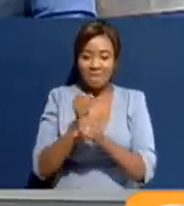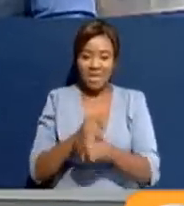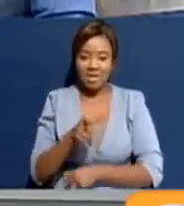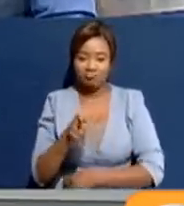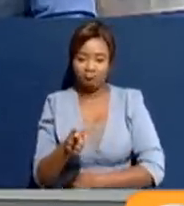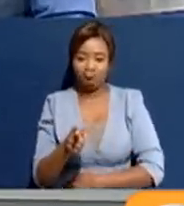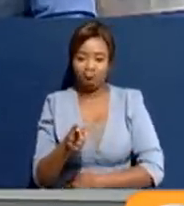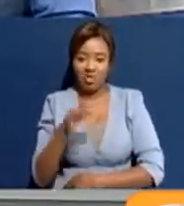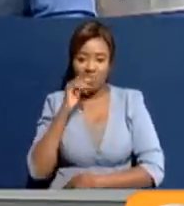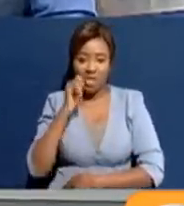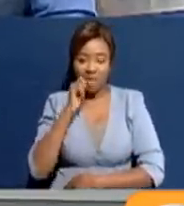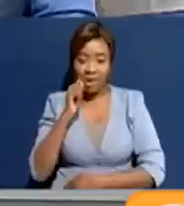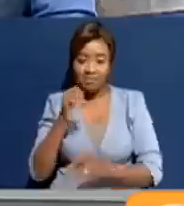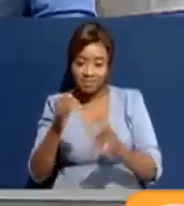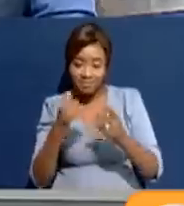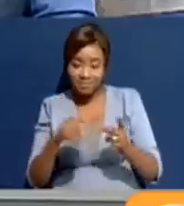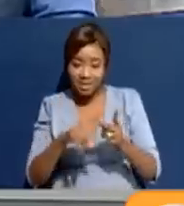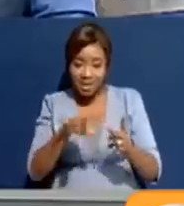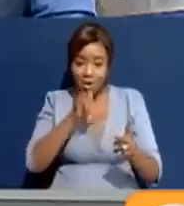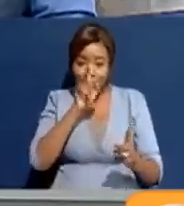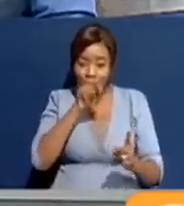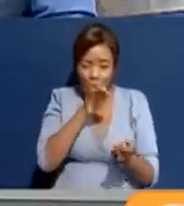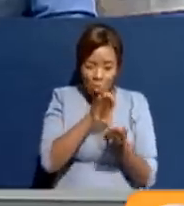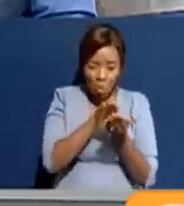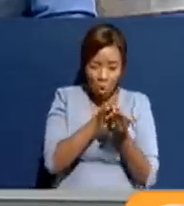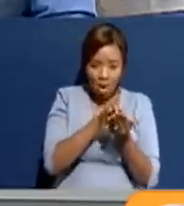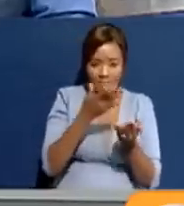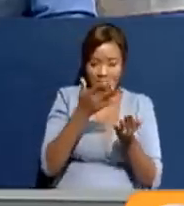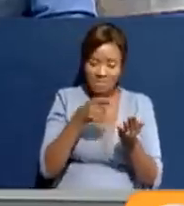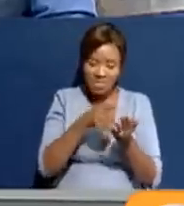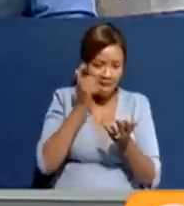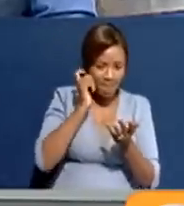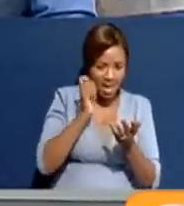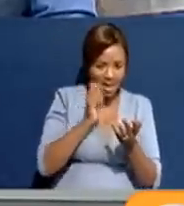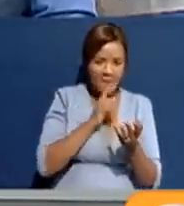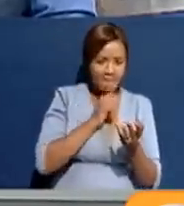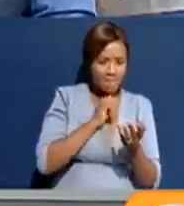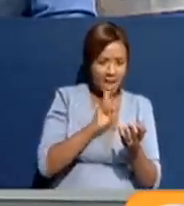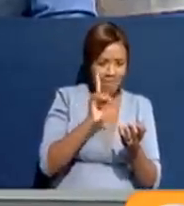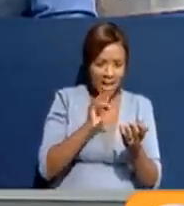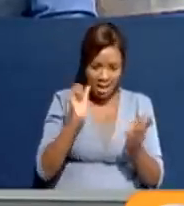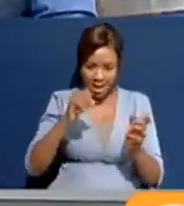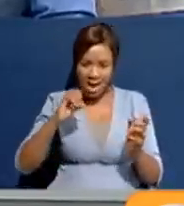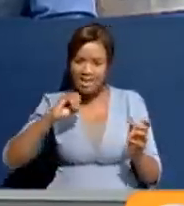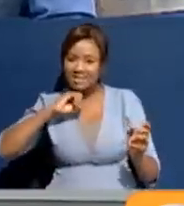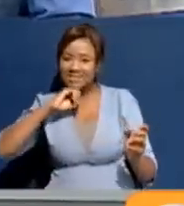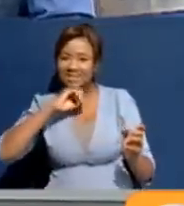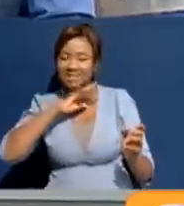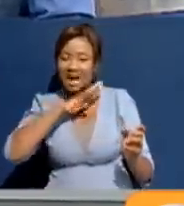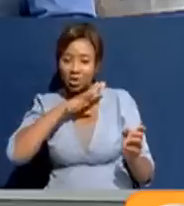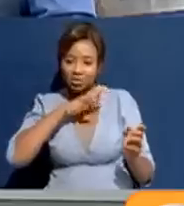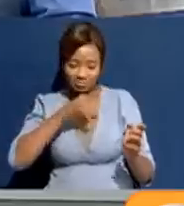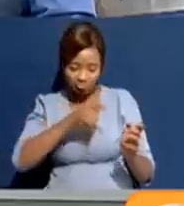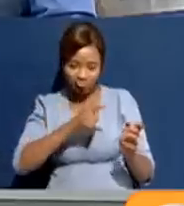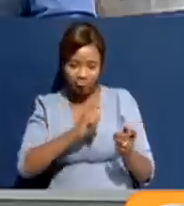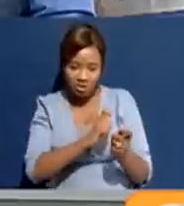sound waves to transform male chicks into functional female layers that can lay eggs. Yes, you heard me right. And